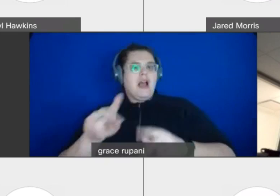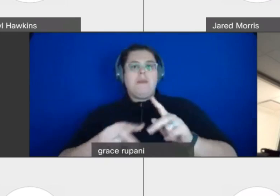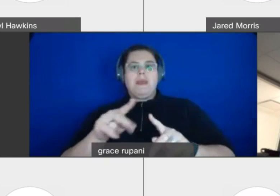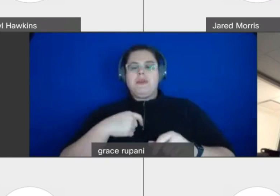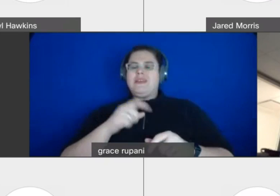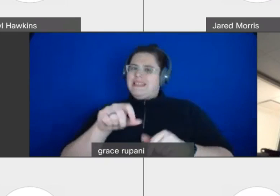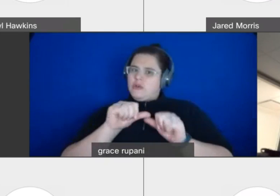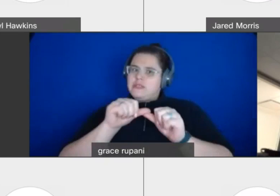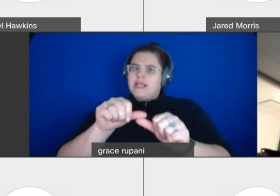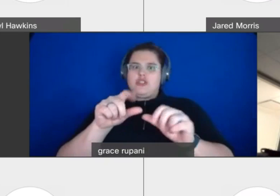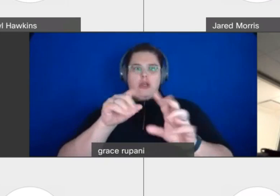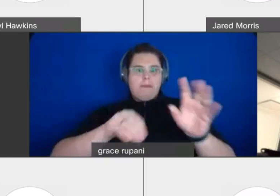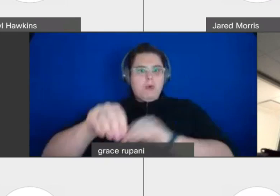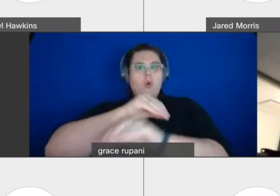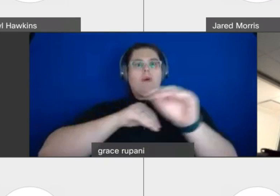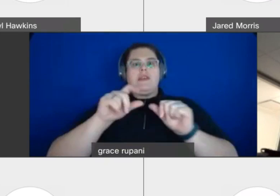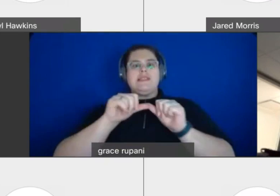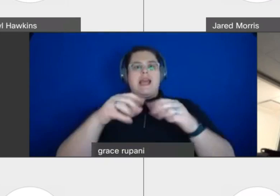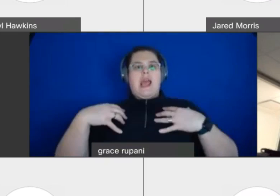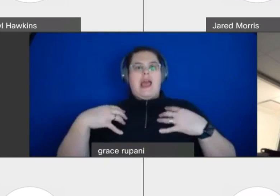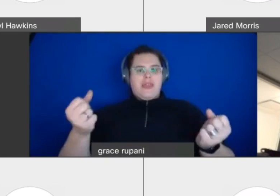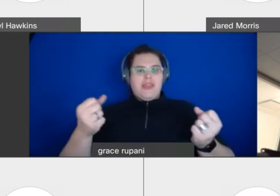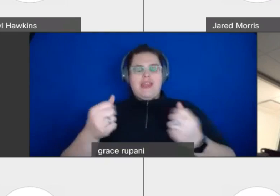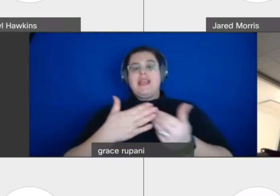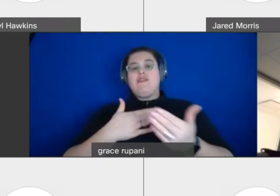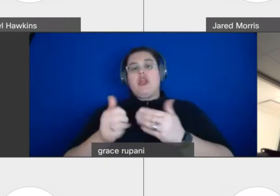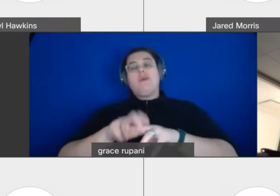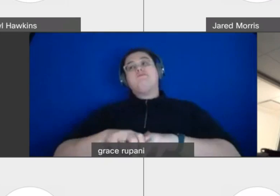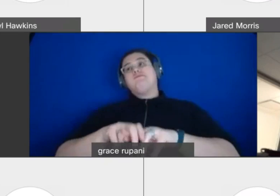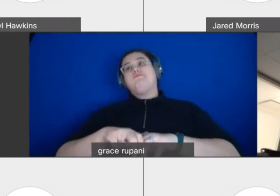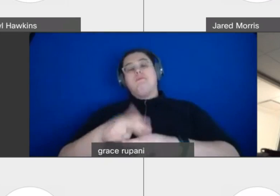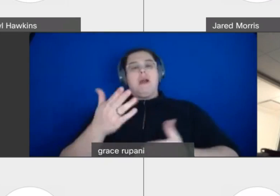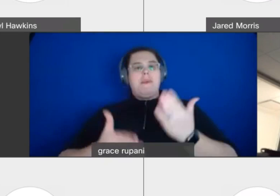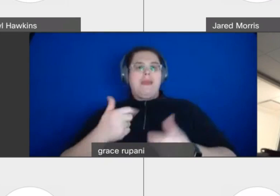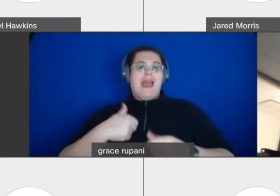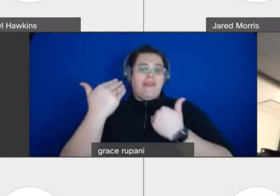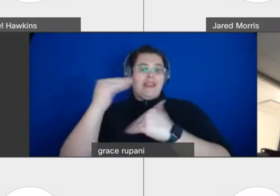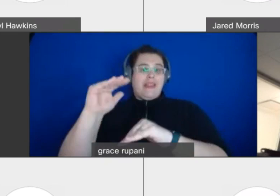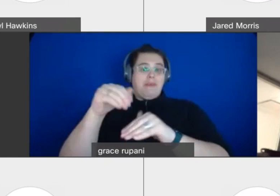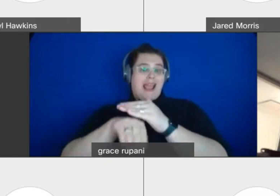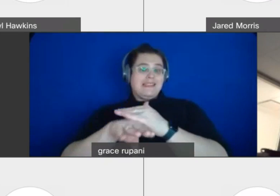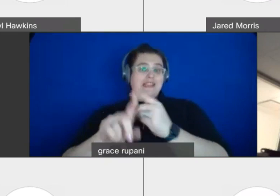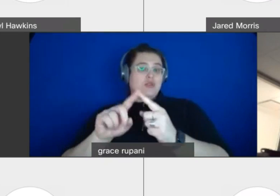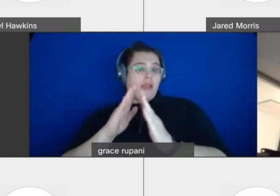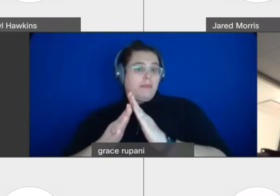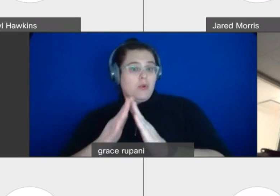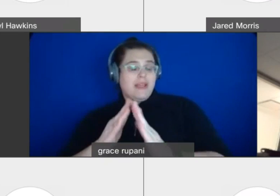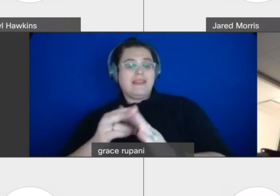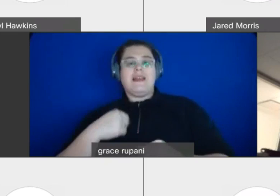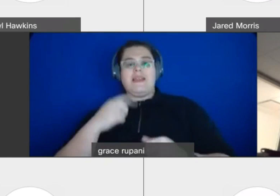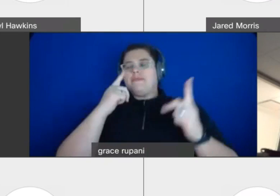and stay healthy, even though you know, they may have limited access to their communities. And the beauty